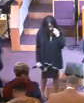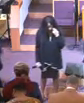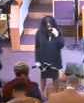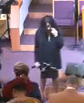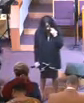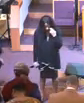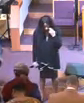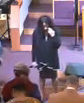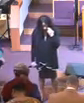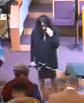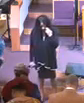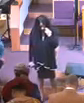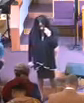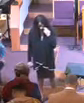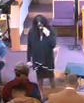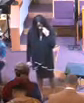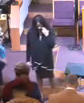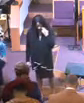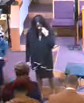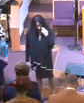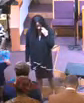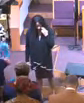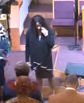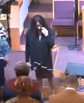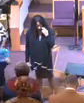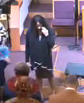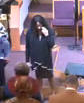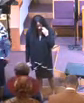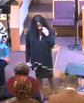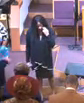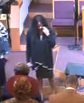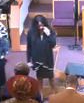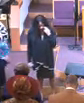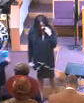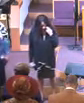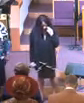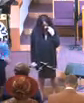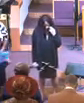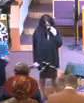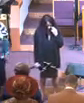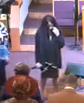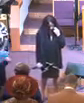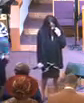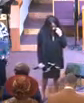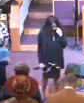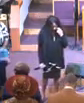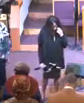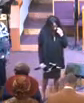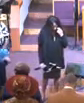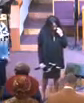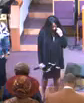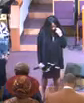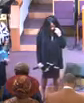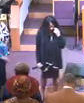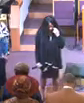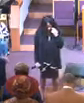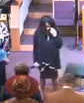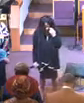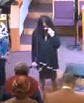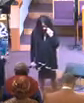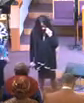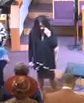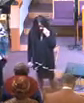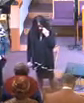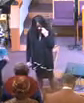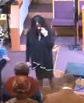and your grace and your mercy, Lord, we're here today. And we just want to say thank you. Thank you, Lord. Thank you, Lord. Thank you. Oh, hallelujah, Lord.